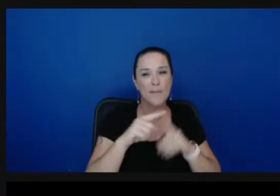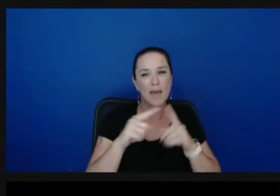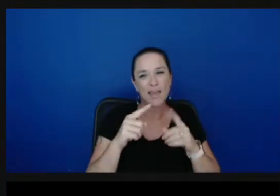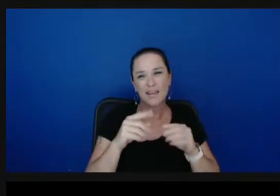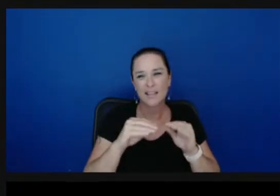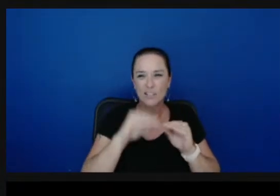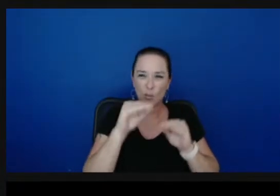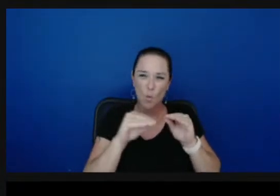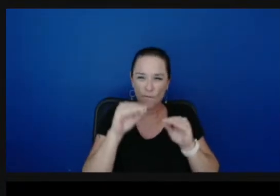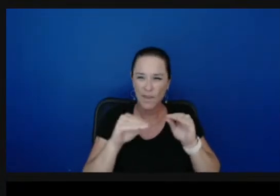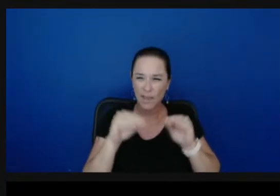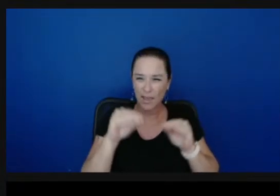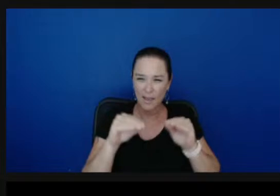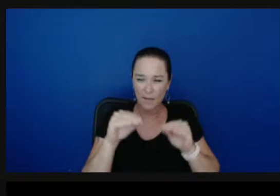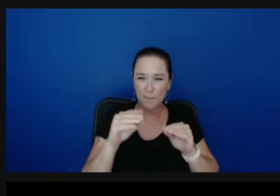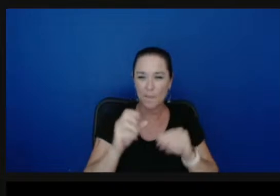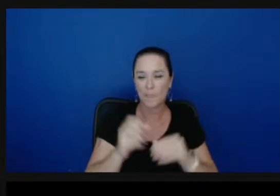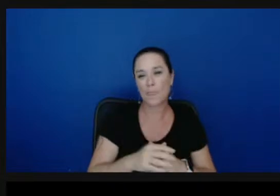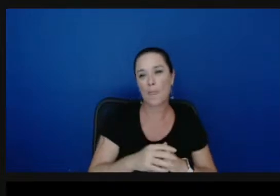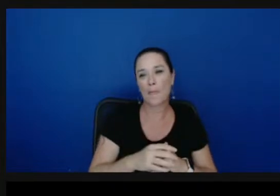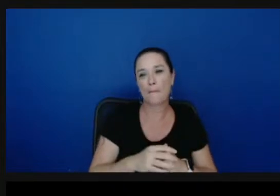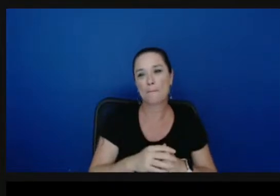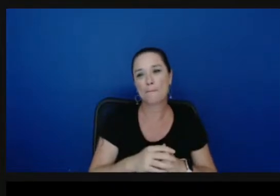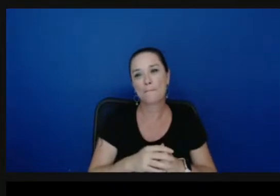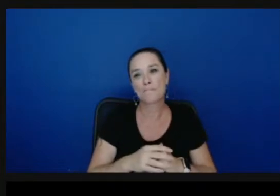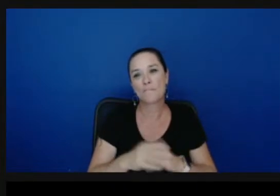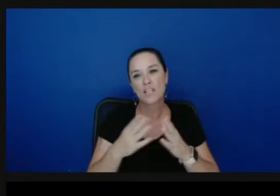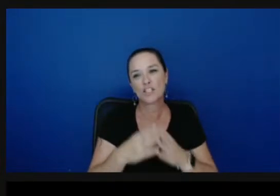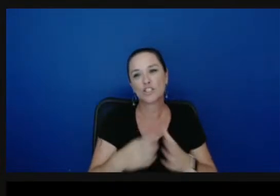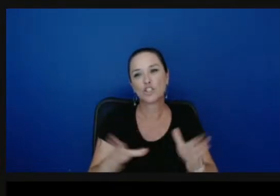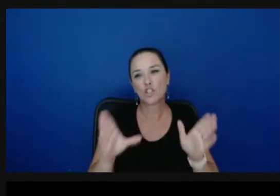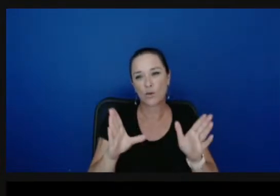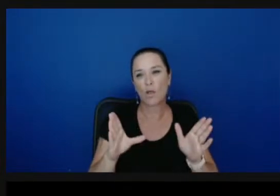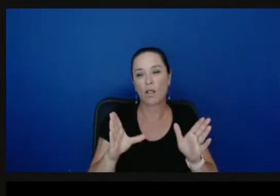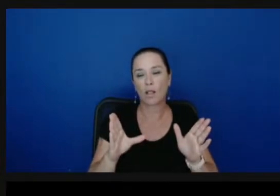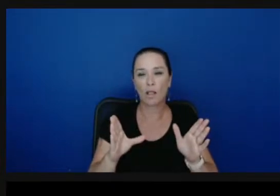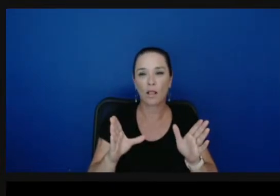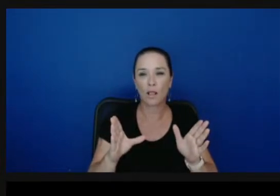still some data cleaning to come, but overall, we're